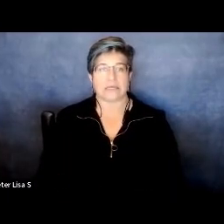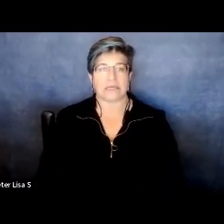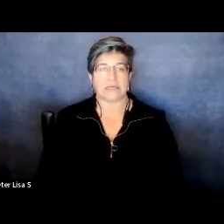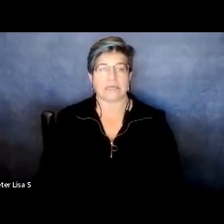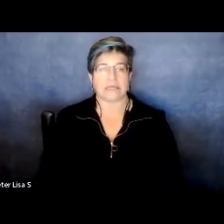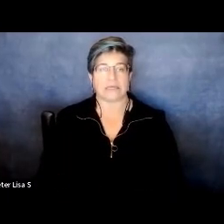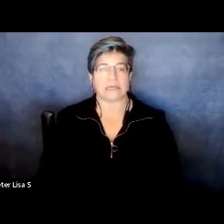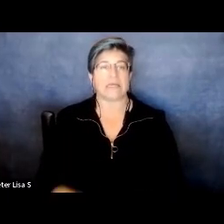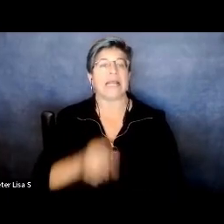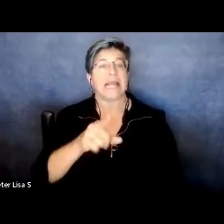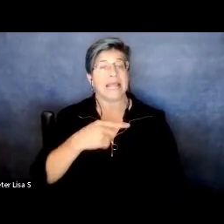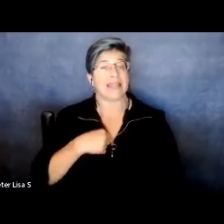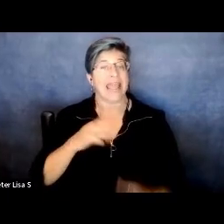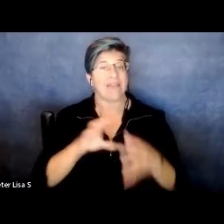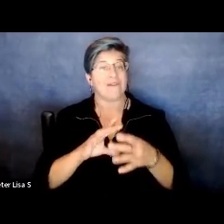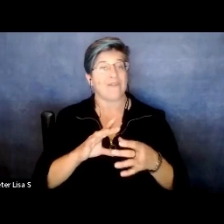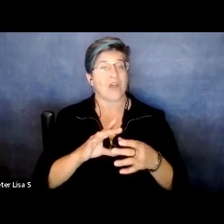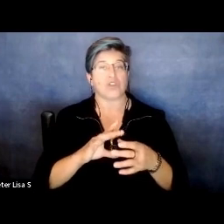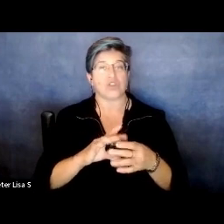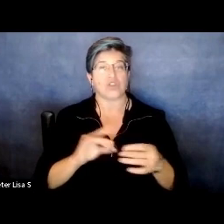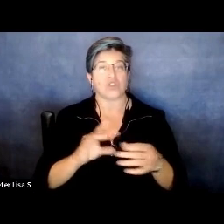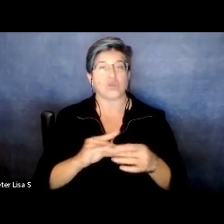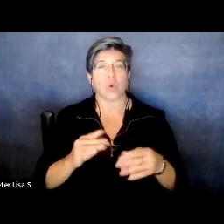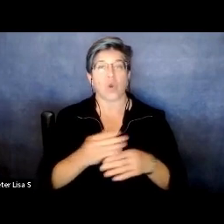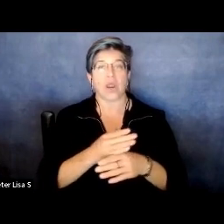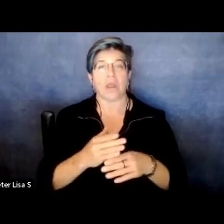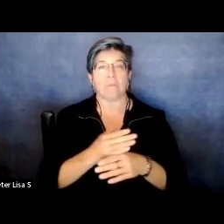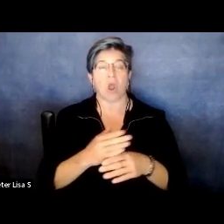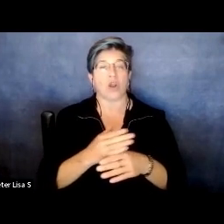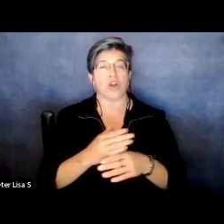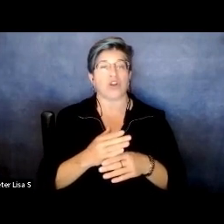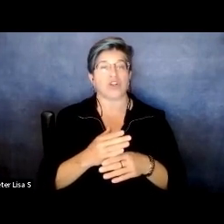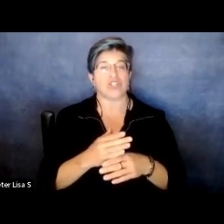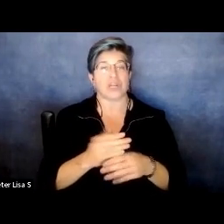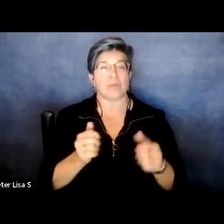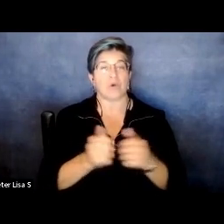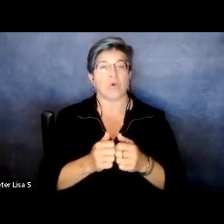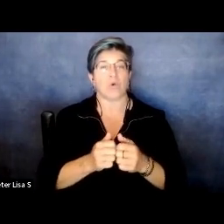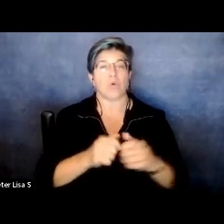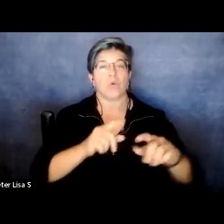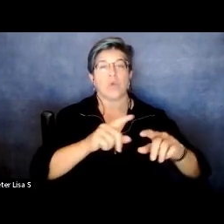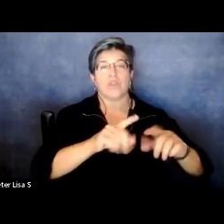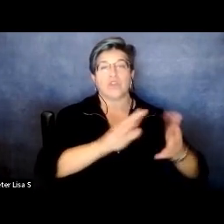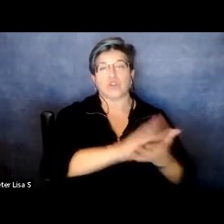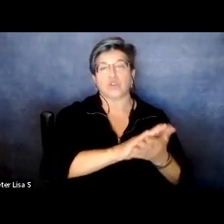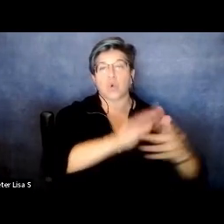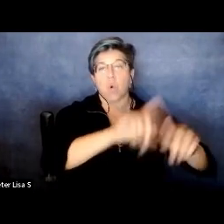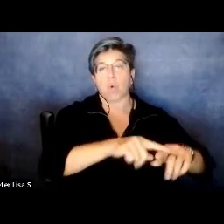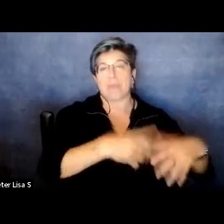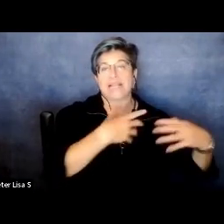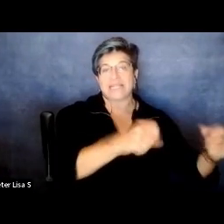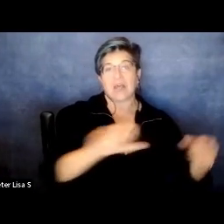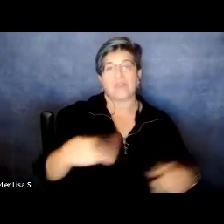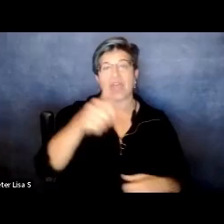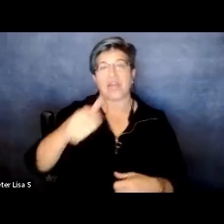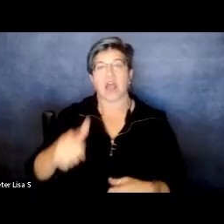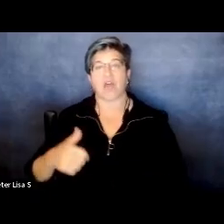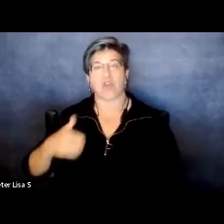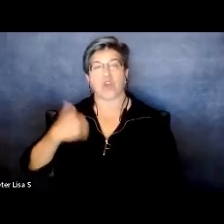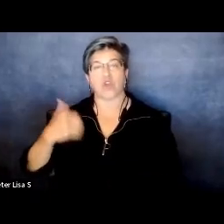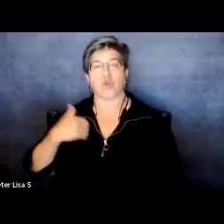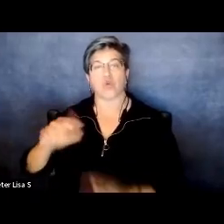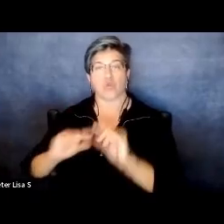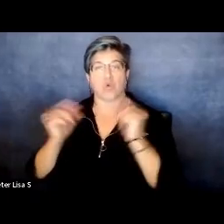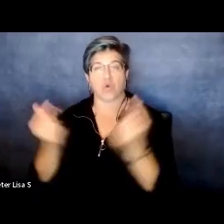And they have a storied partnership with school-based health and other adolescent groups as well. Legal partnerships with medicine